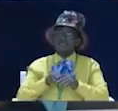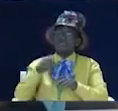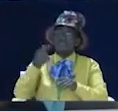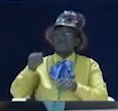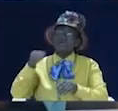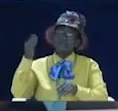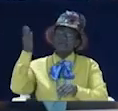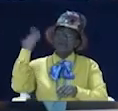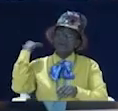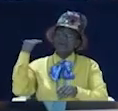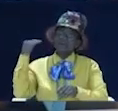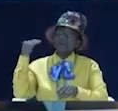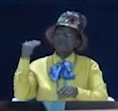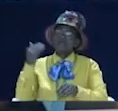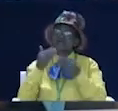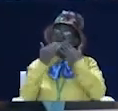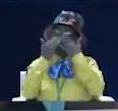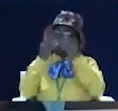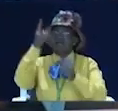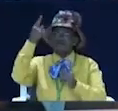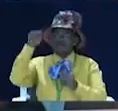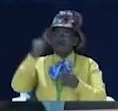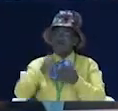Thank you for what you're about to do today.